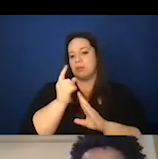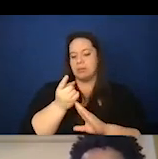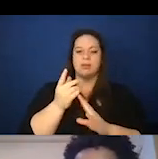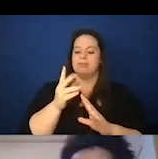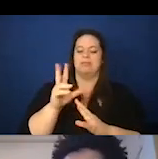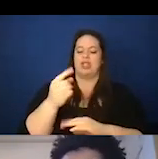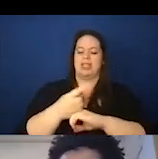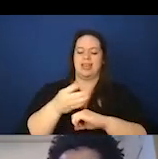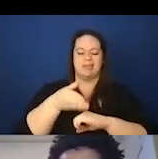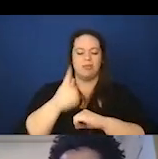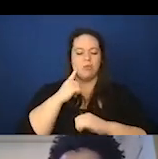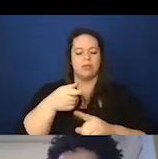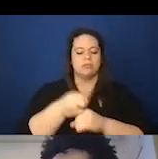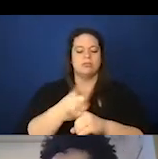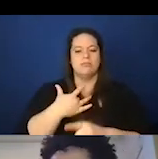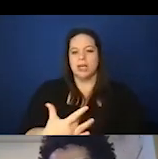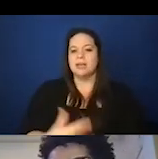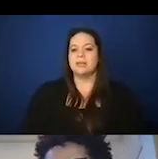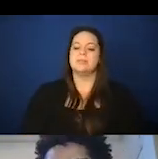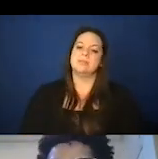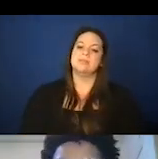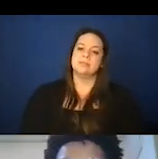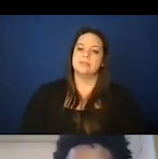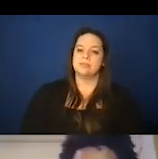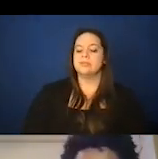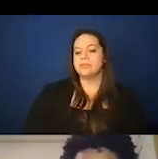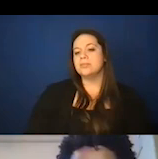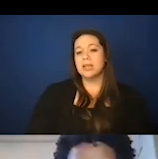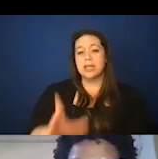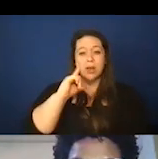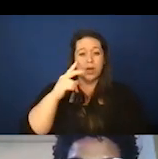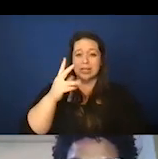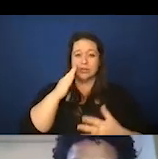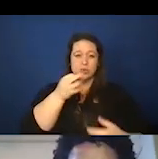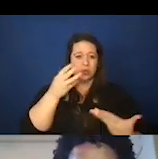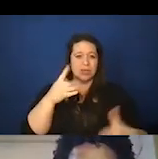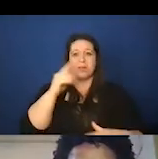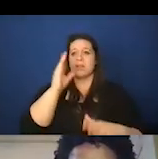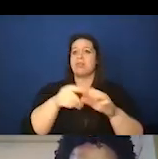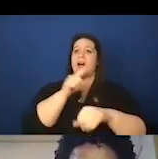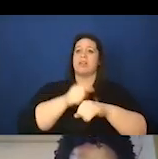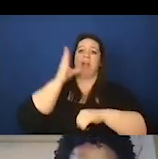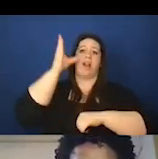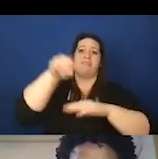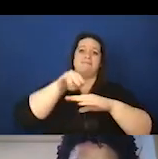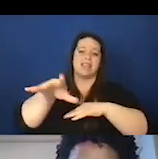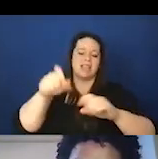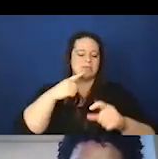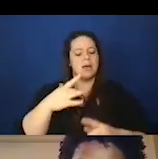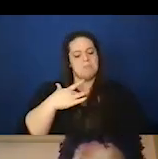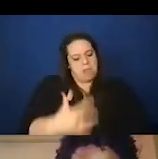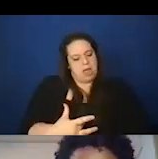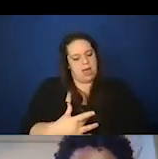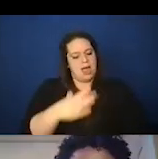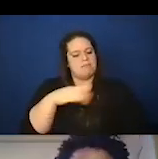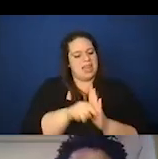but the idea is that usually you see some reaction pretty soon if it's going to be negative. So I'm going to go to the next